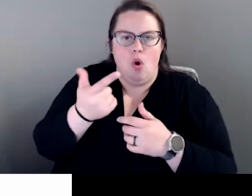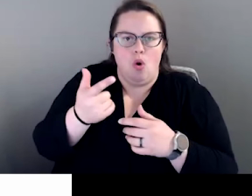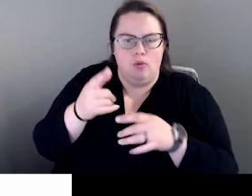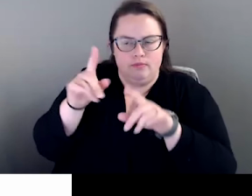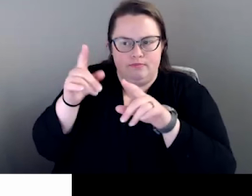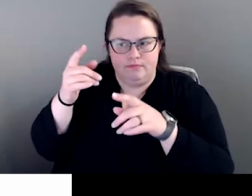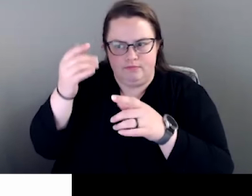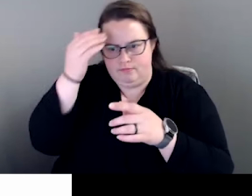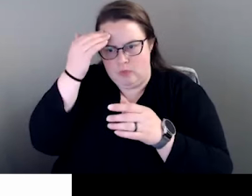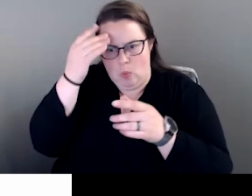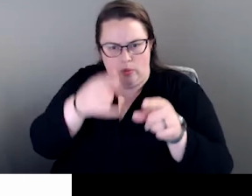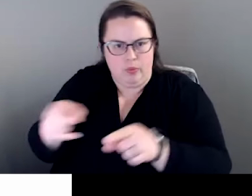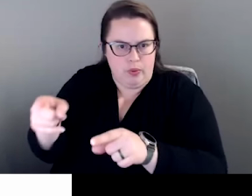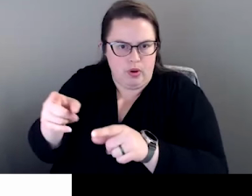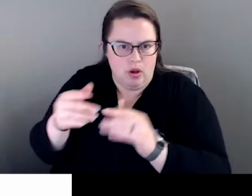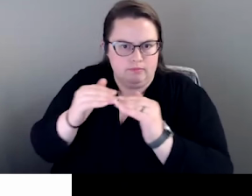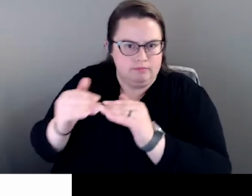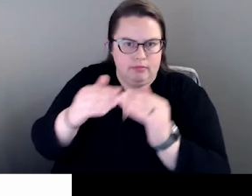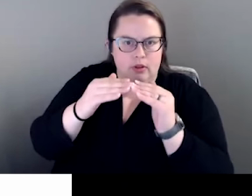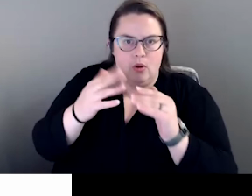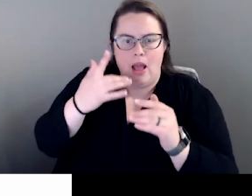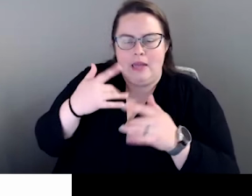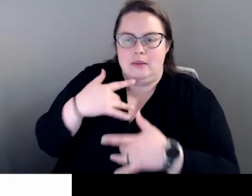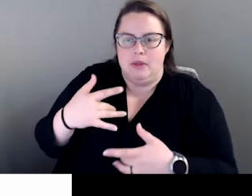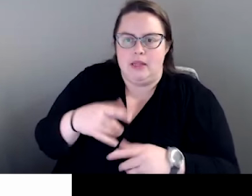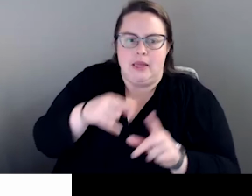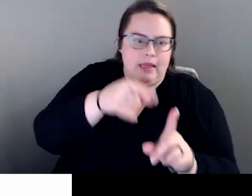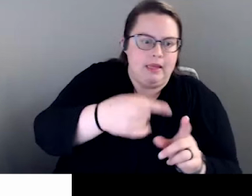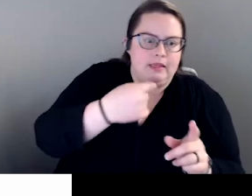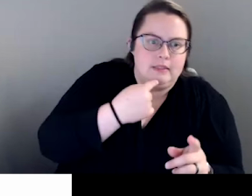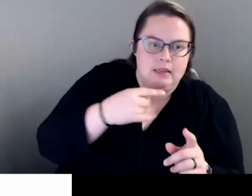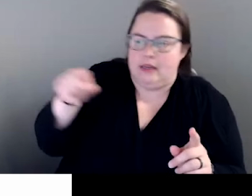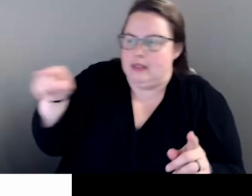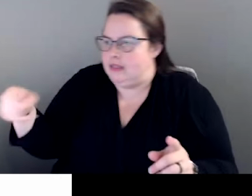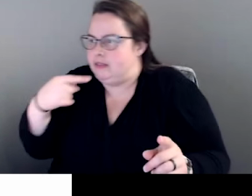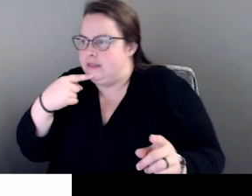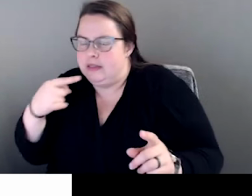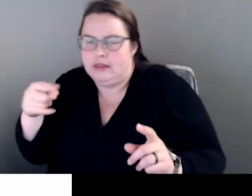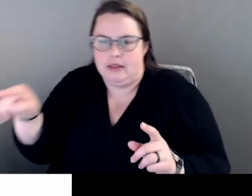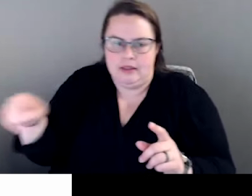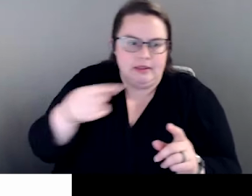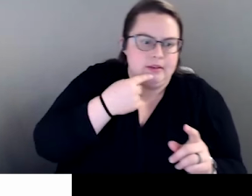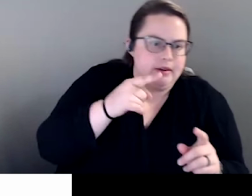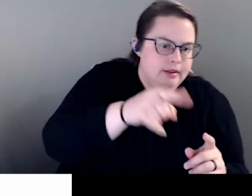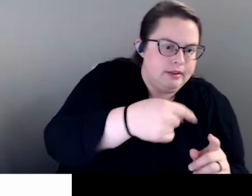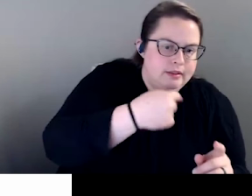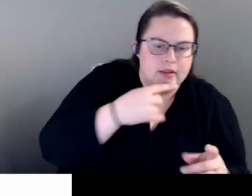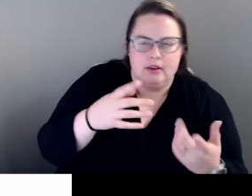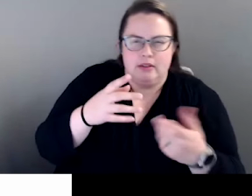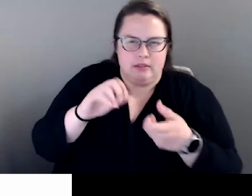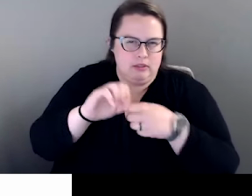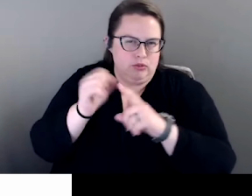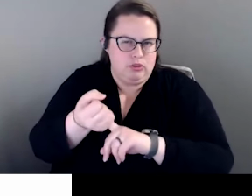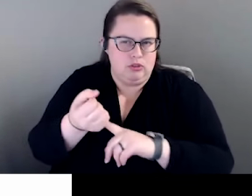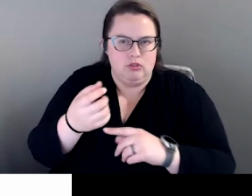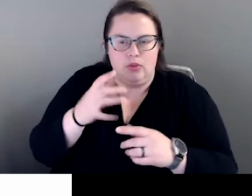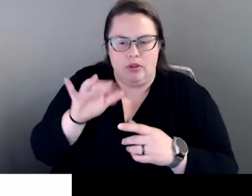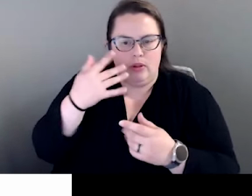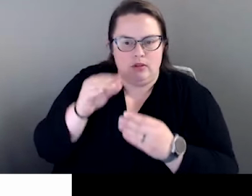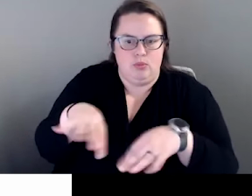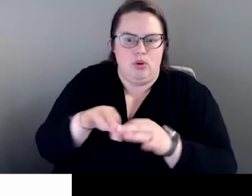lot of these cases, it's a they said situation, right? And that's why it's very important to document. Like when I do